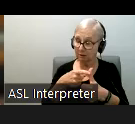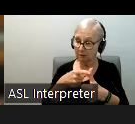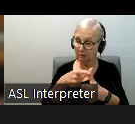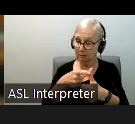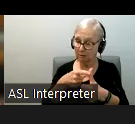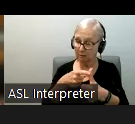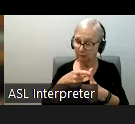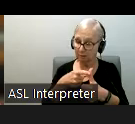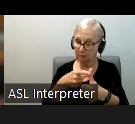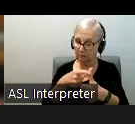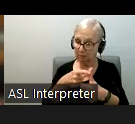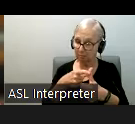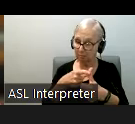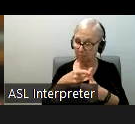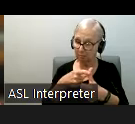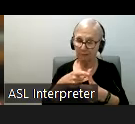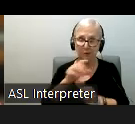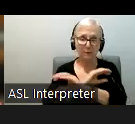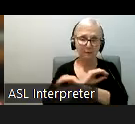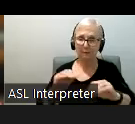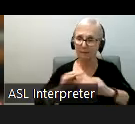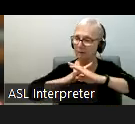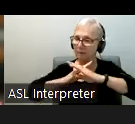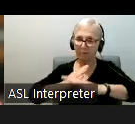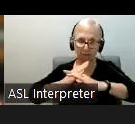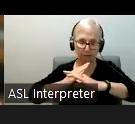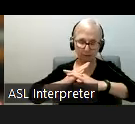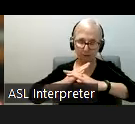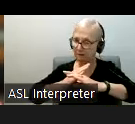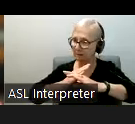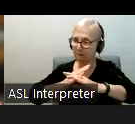there's nothing that prevents,